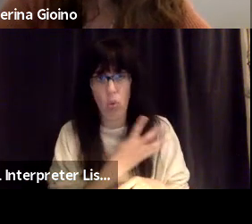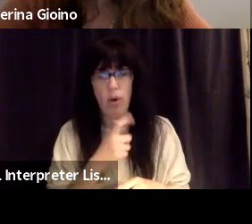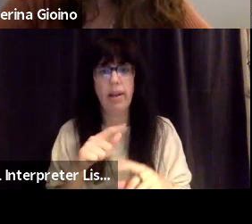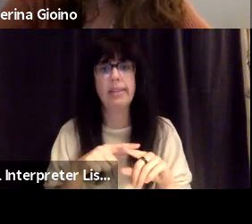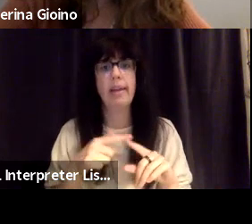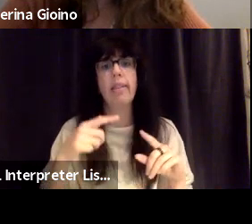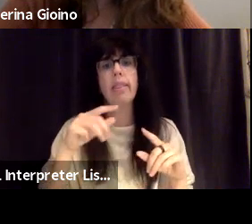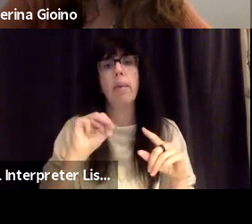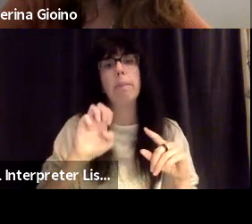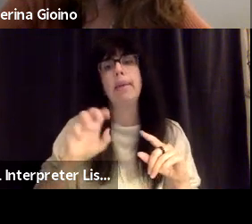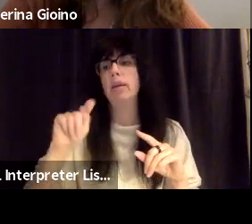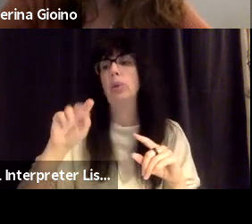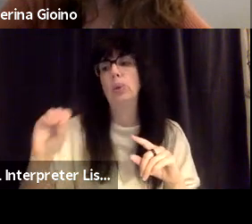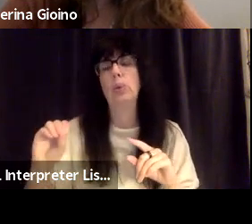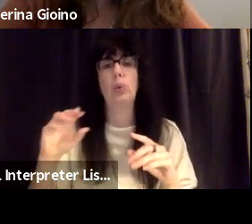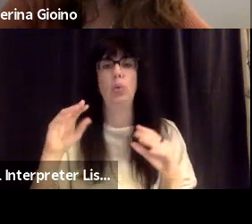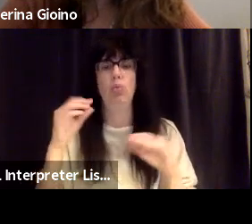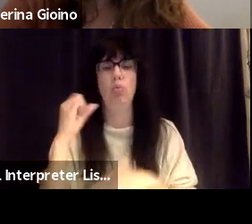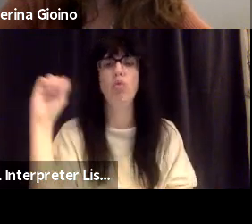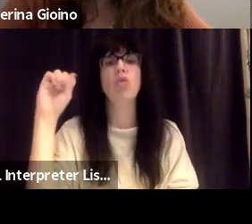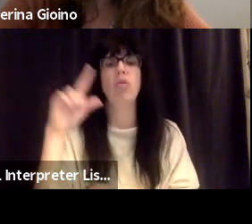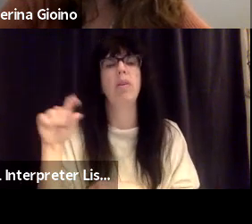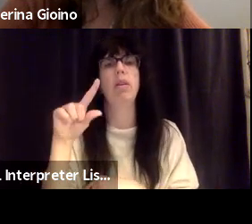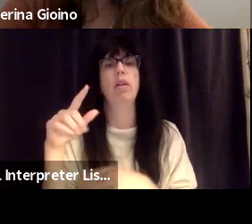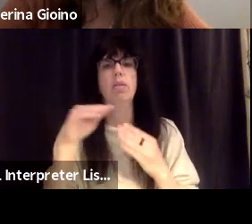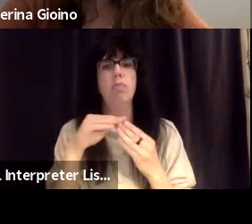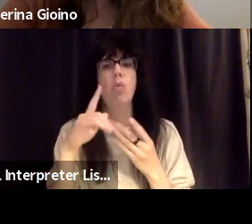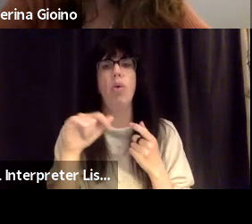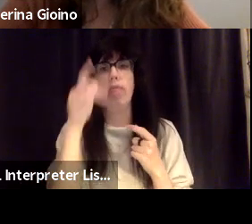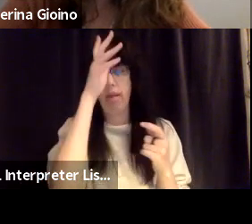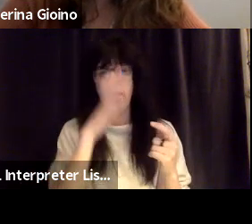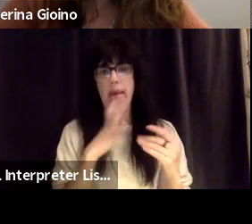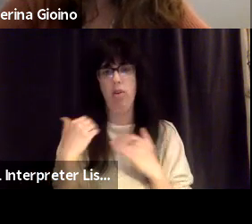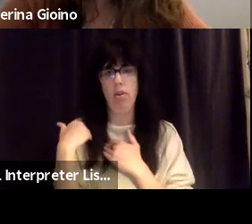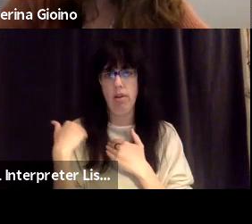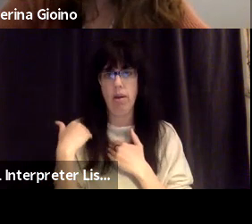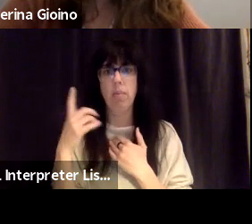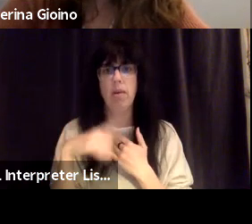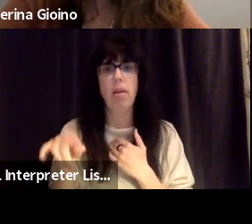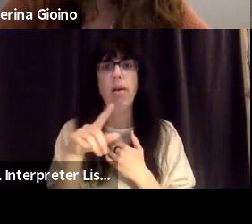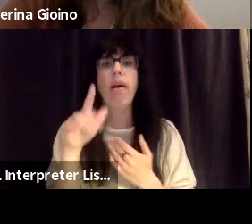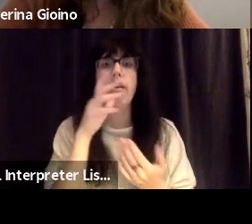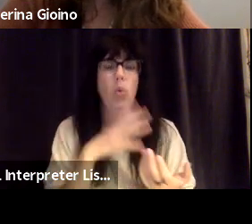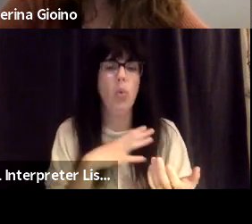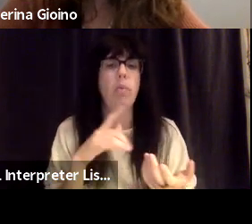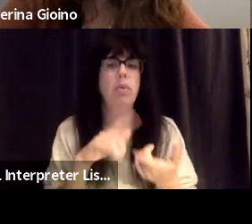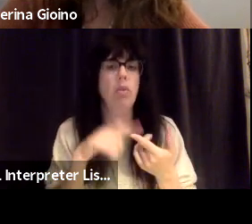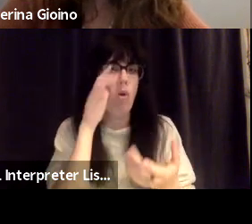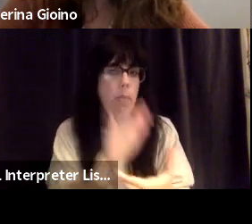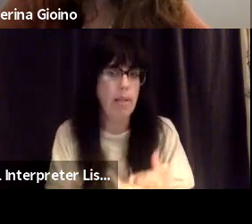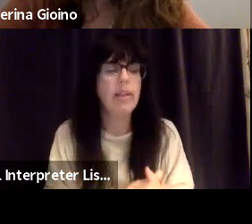are held accountable and women are heard and believed. And that is all not at the exclusion of due process and investigation and fair